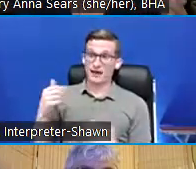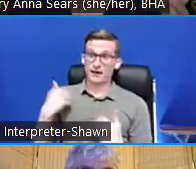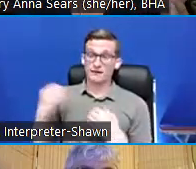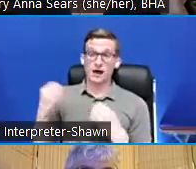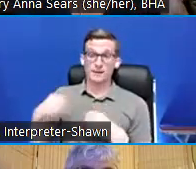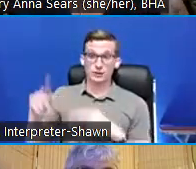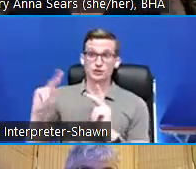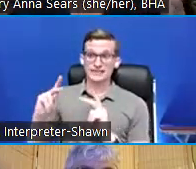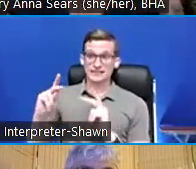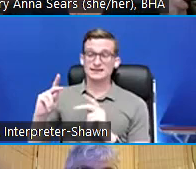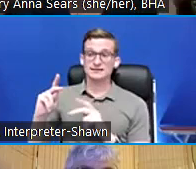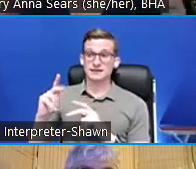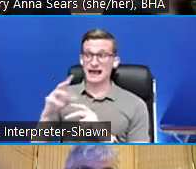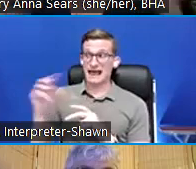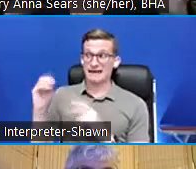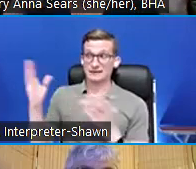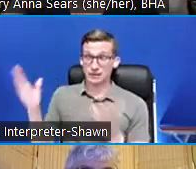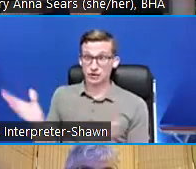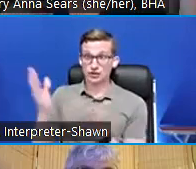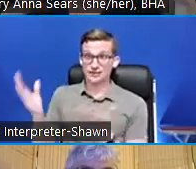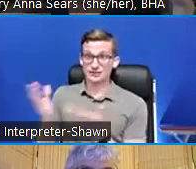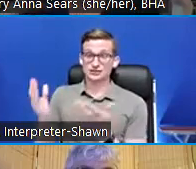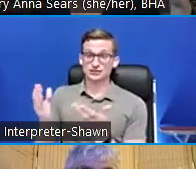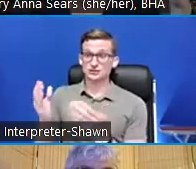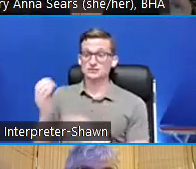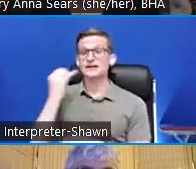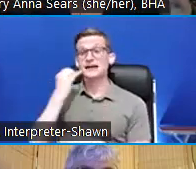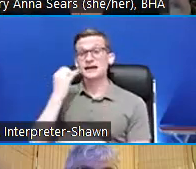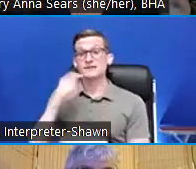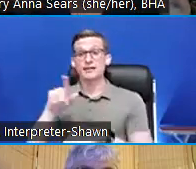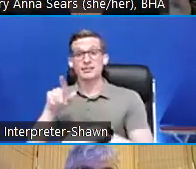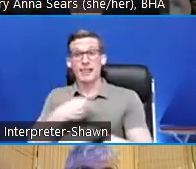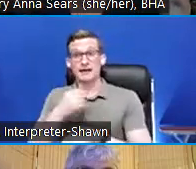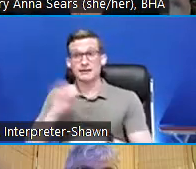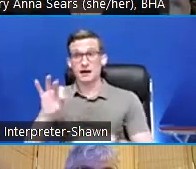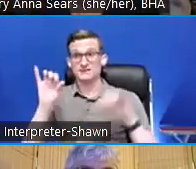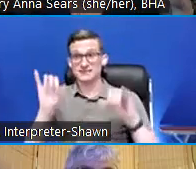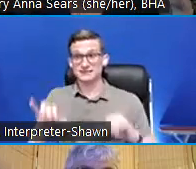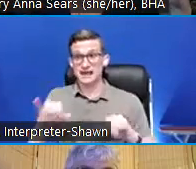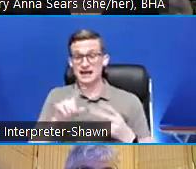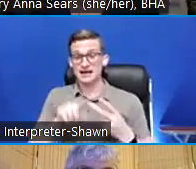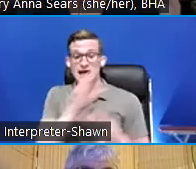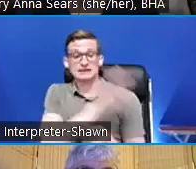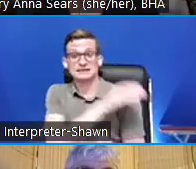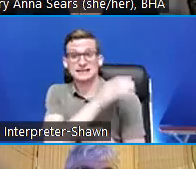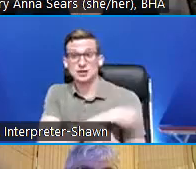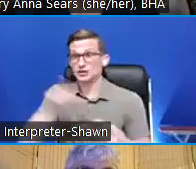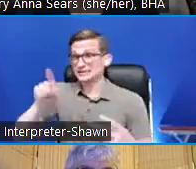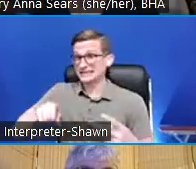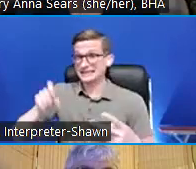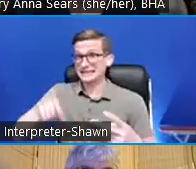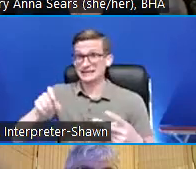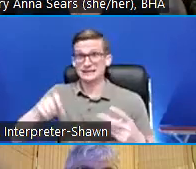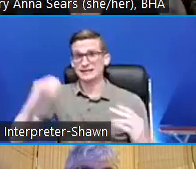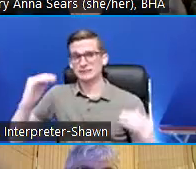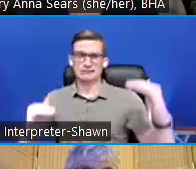the encouragement to address if there is a discrepancy between the length of stay and some clinical necessity, so that there is a discussion between the supervising